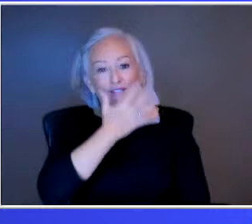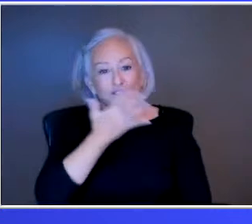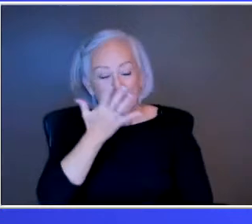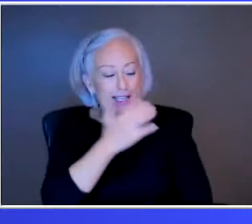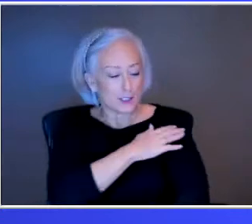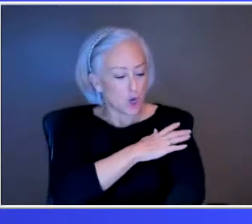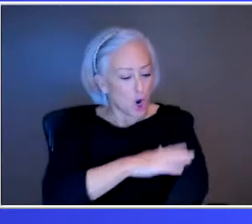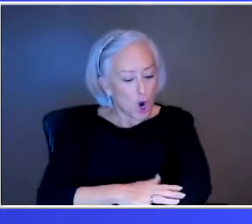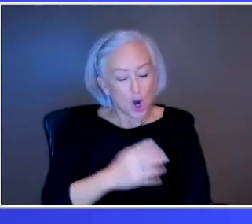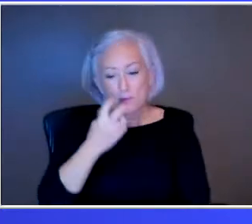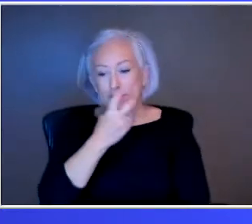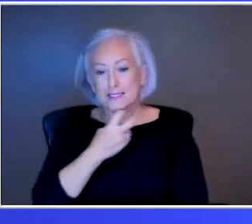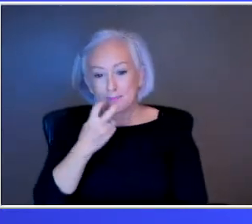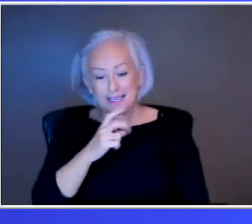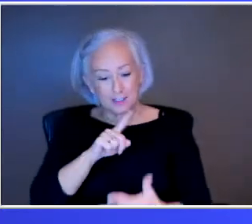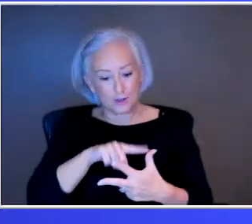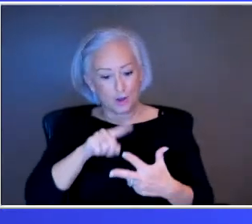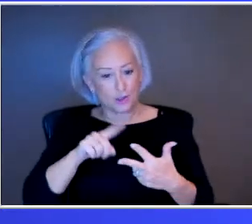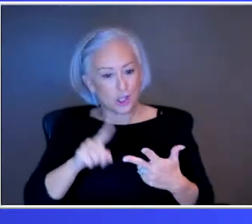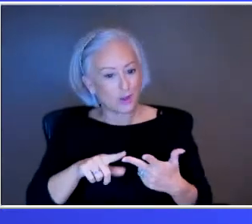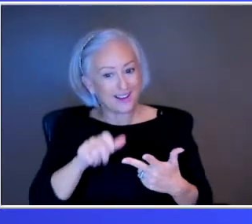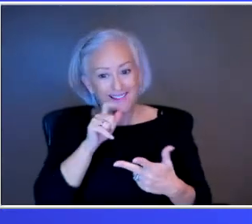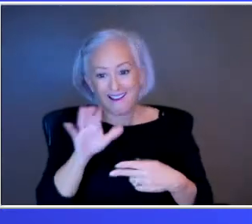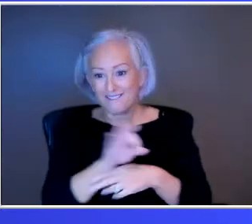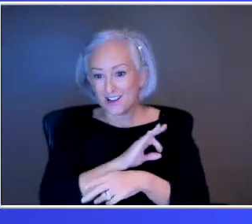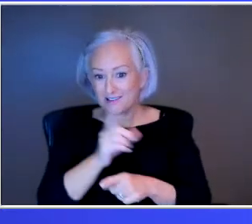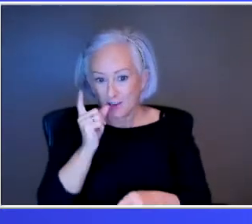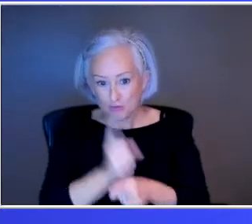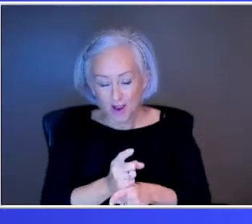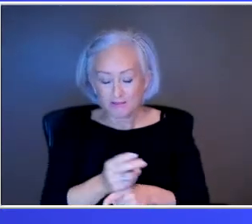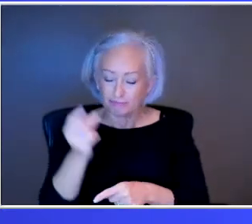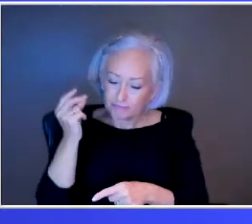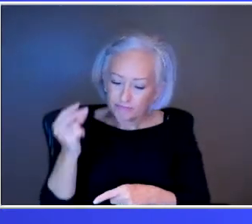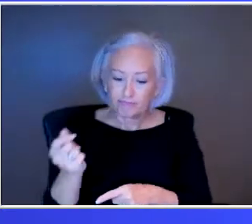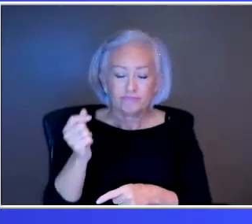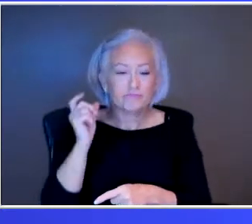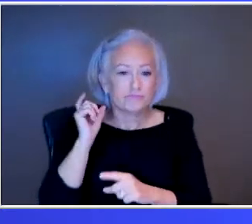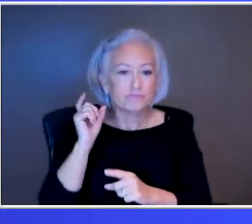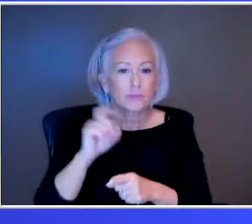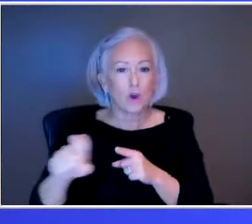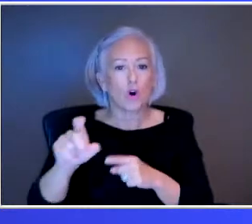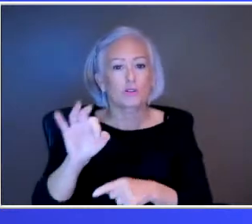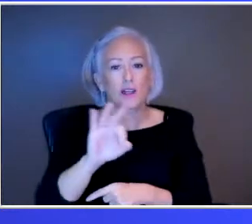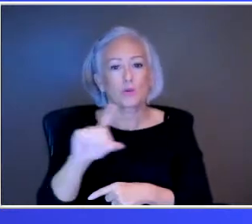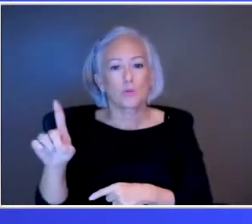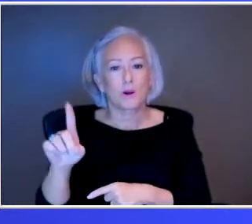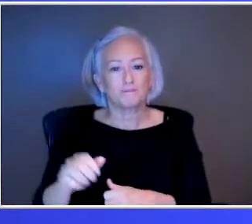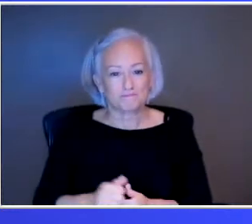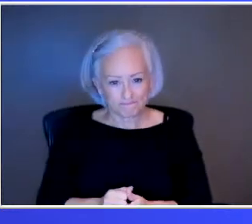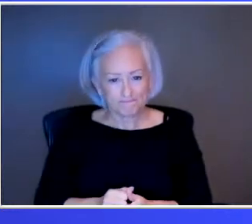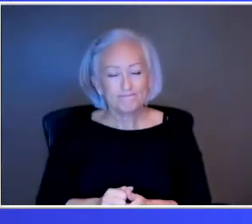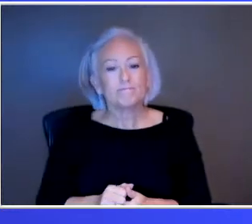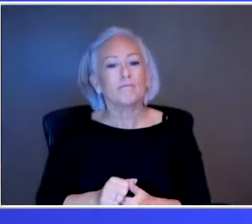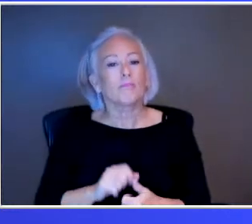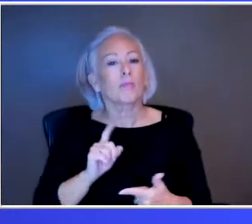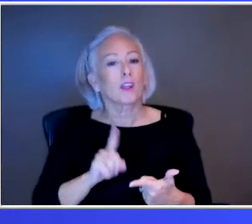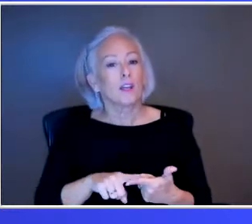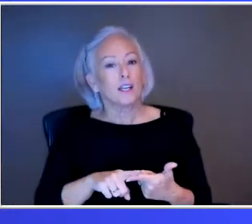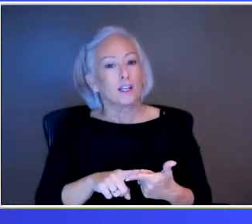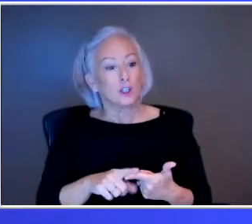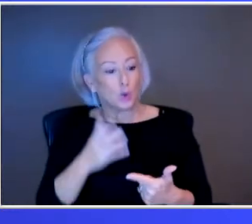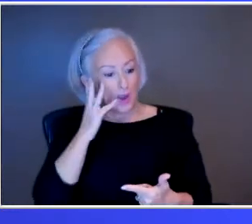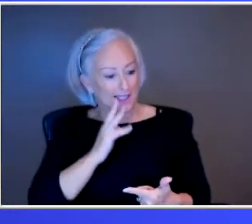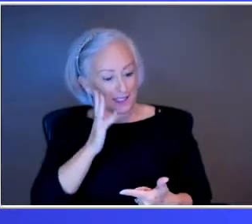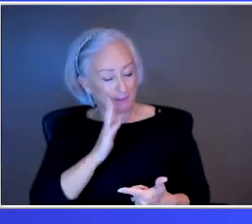essence. And that even if you experience a stroke, if you have trust in your doctors and they have a